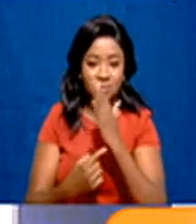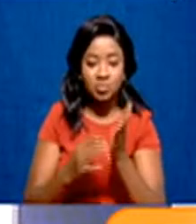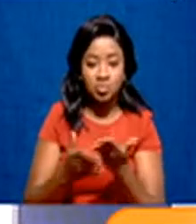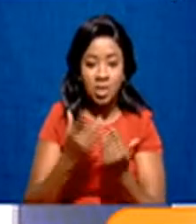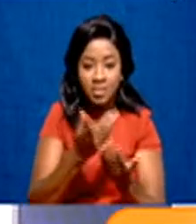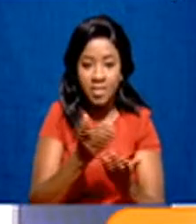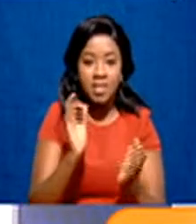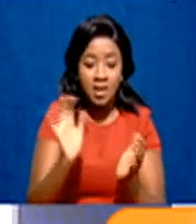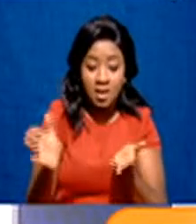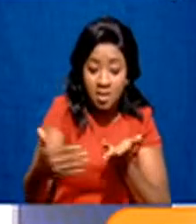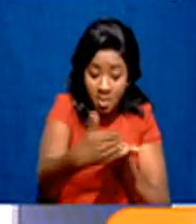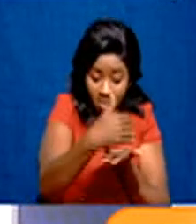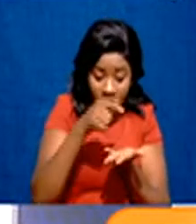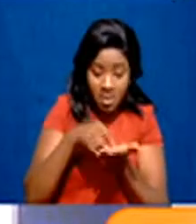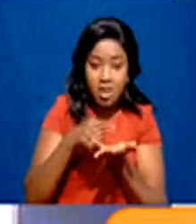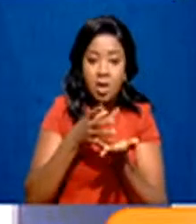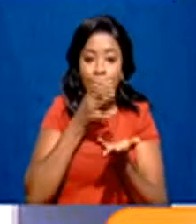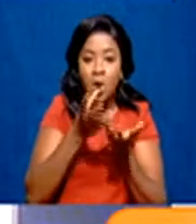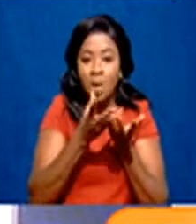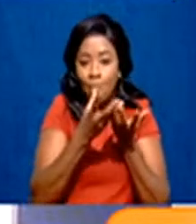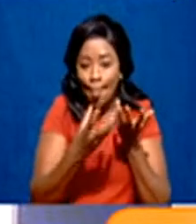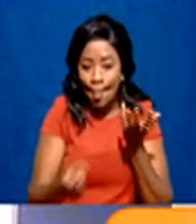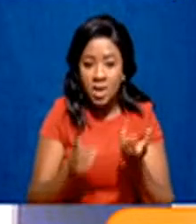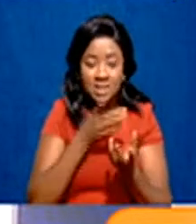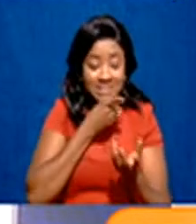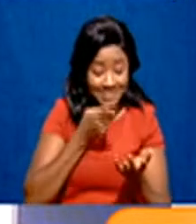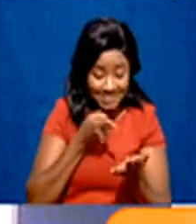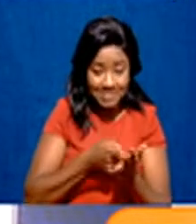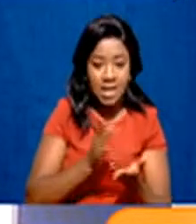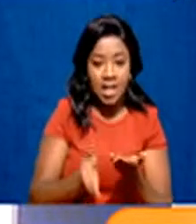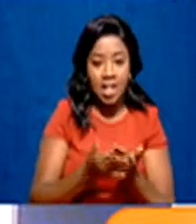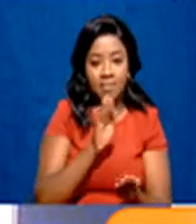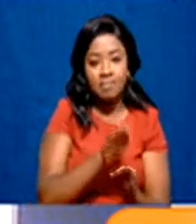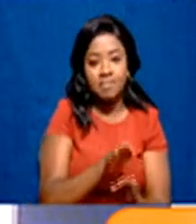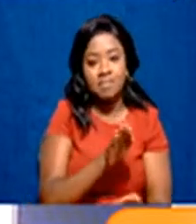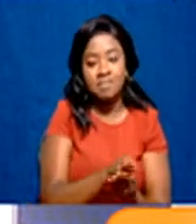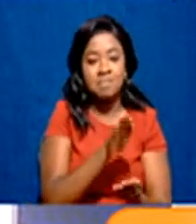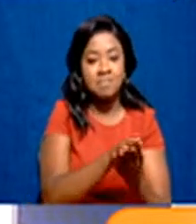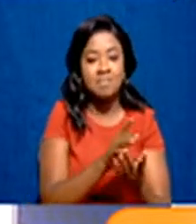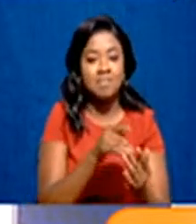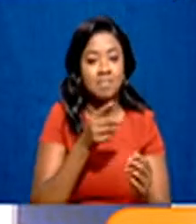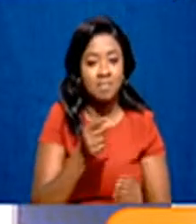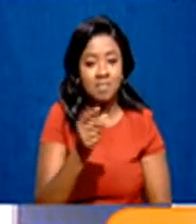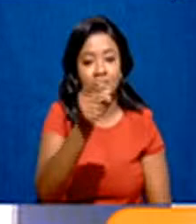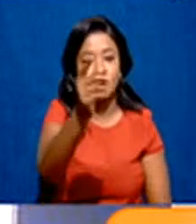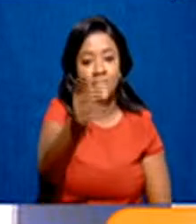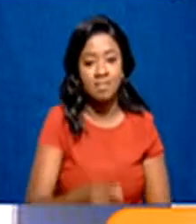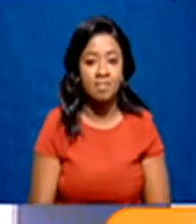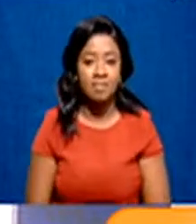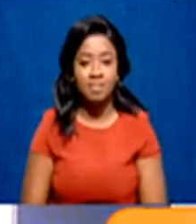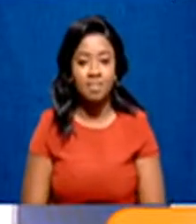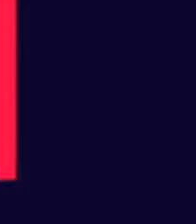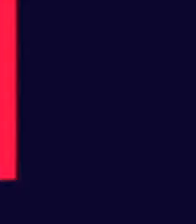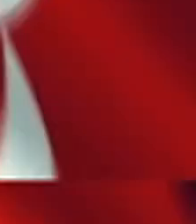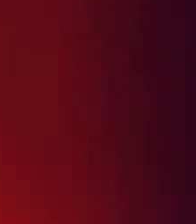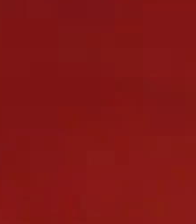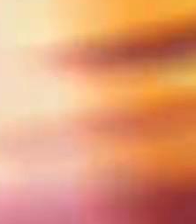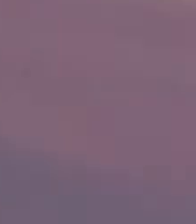them effectively dehydrate their farm produce to increase their shelf life. Edward Chwea has more.